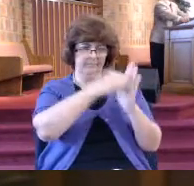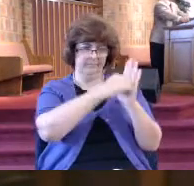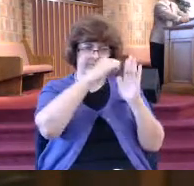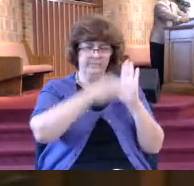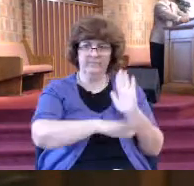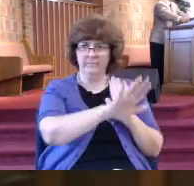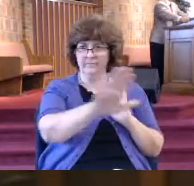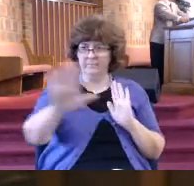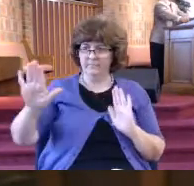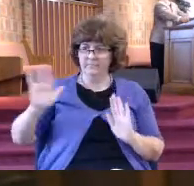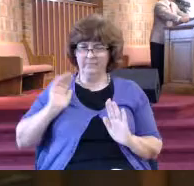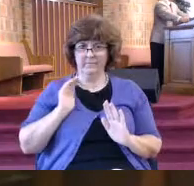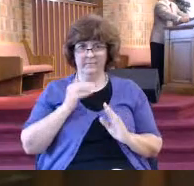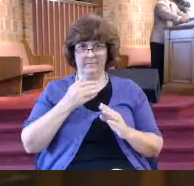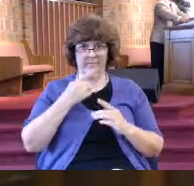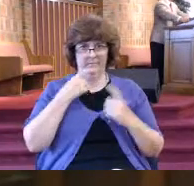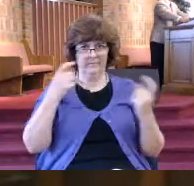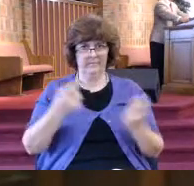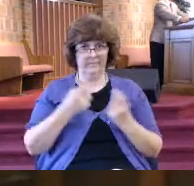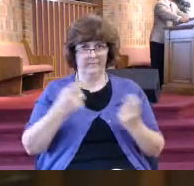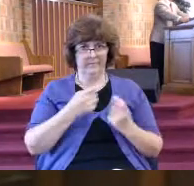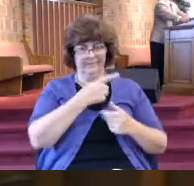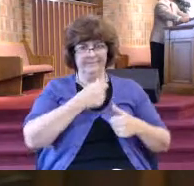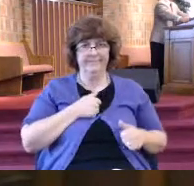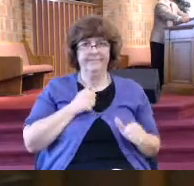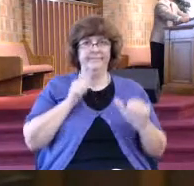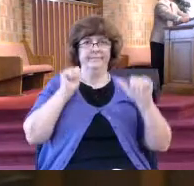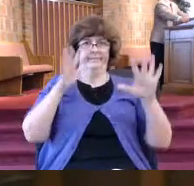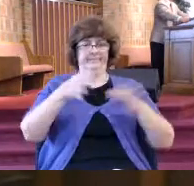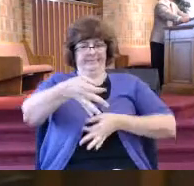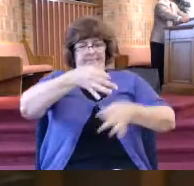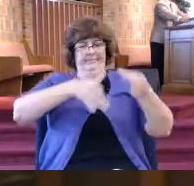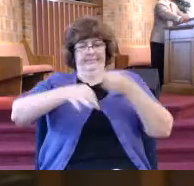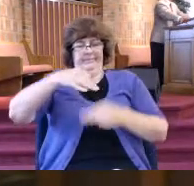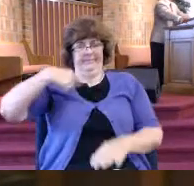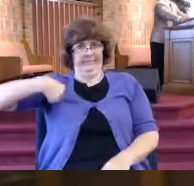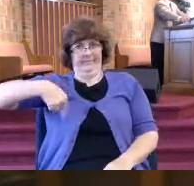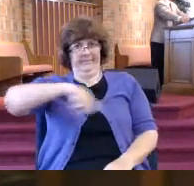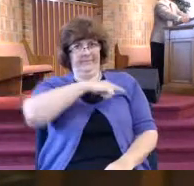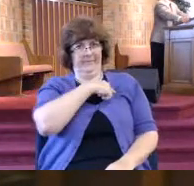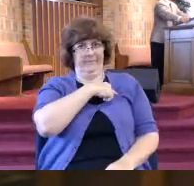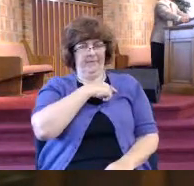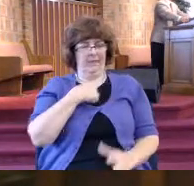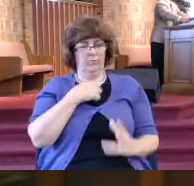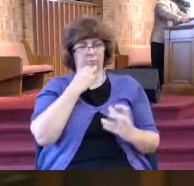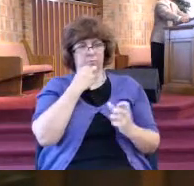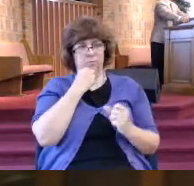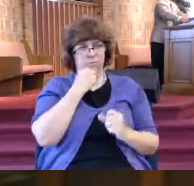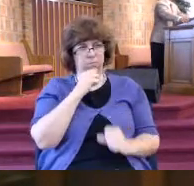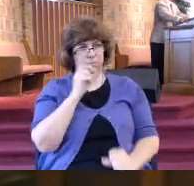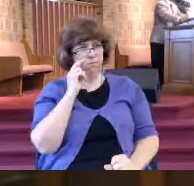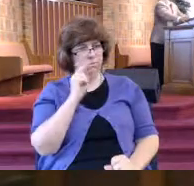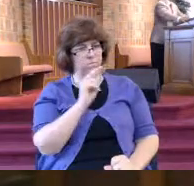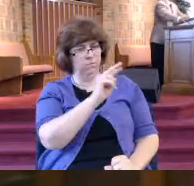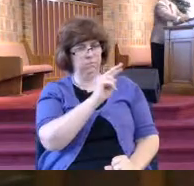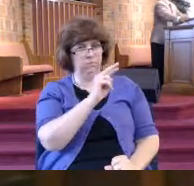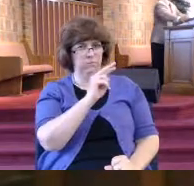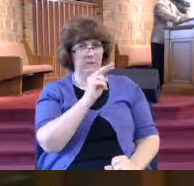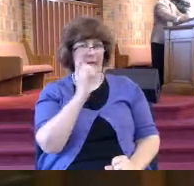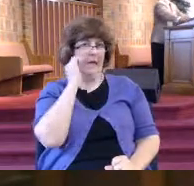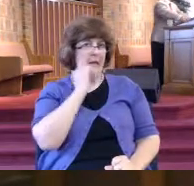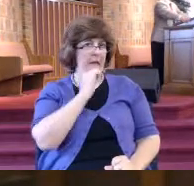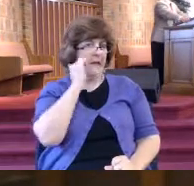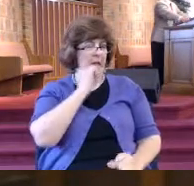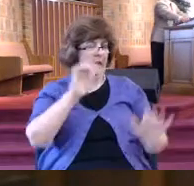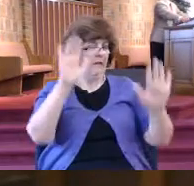himself as sin in our place. And in doing so, we cherish that moment. We look back every